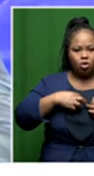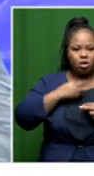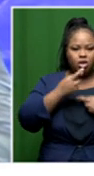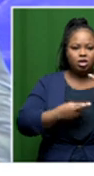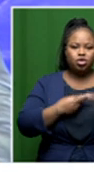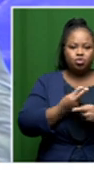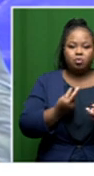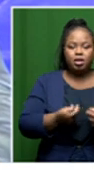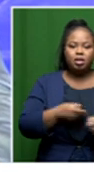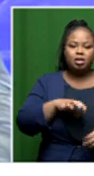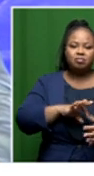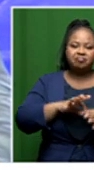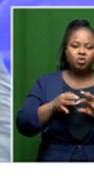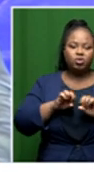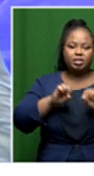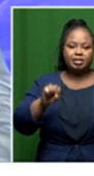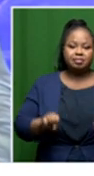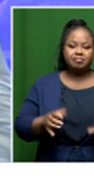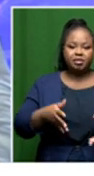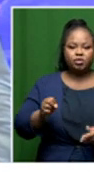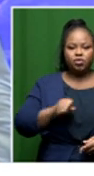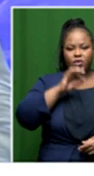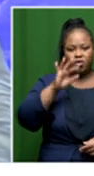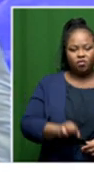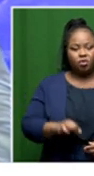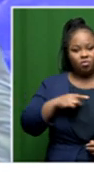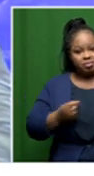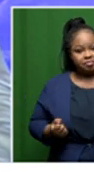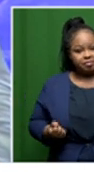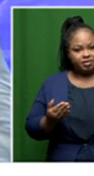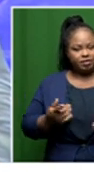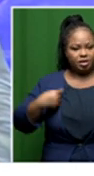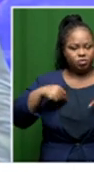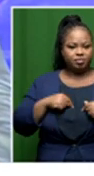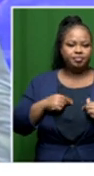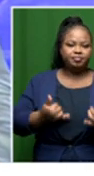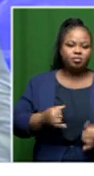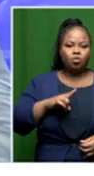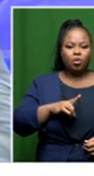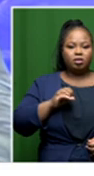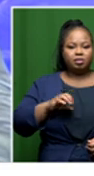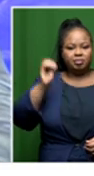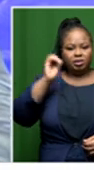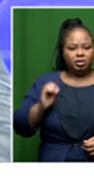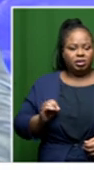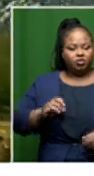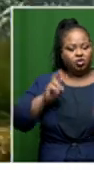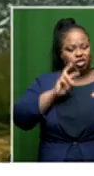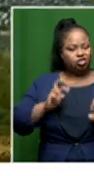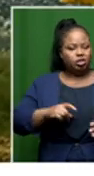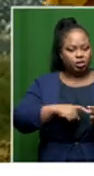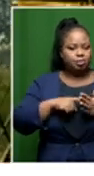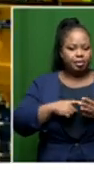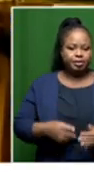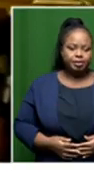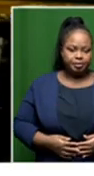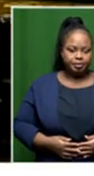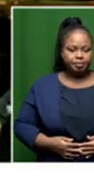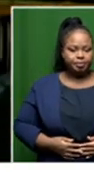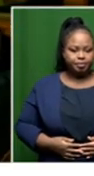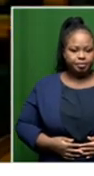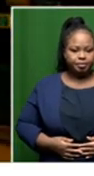ecosystem right here in south africa and that would provide to us a hundred percent of the energy demands of all of our